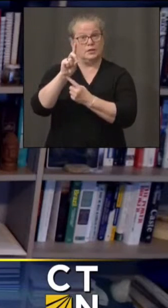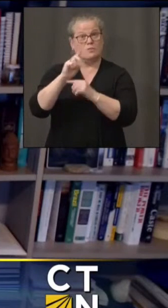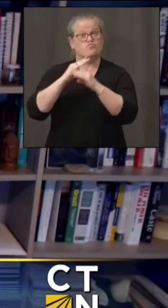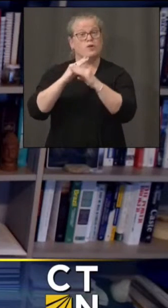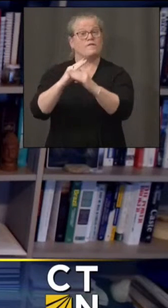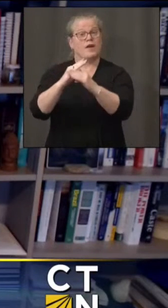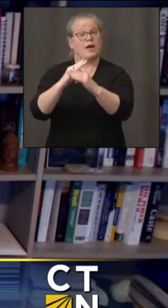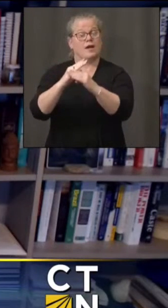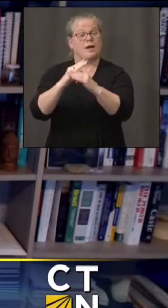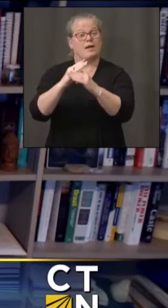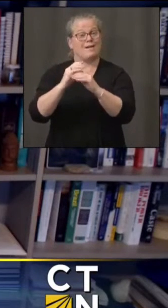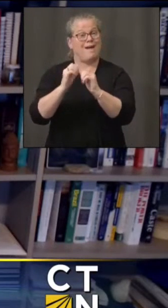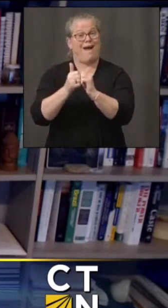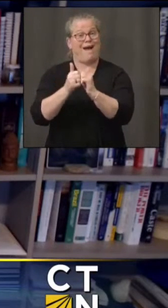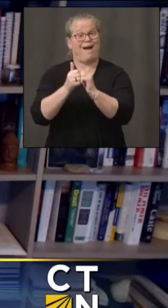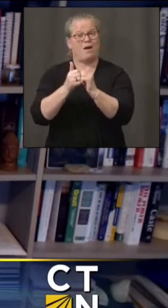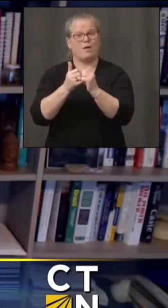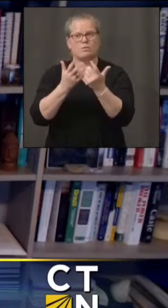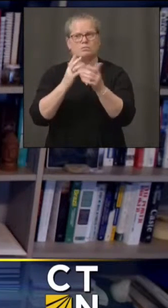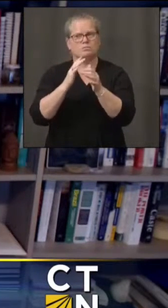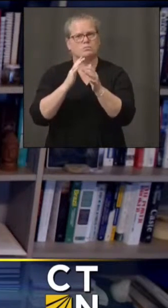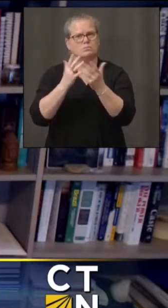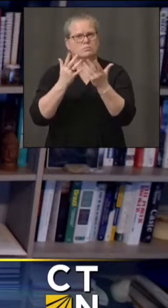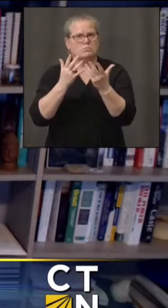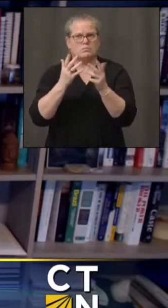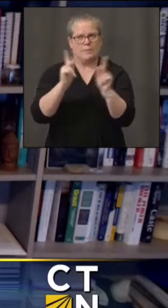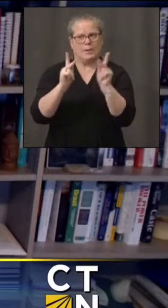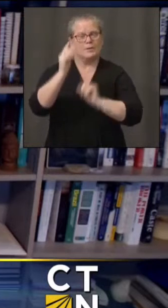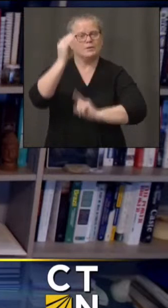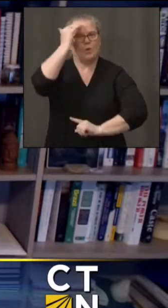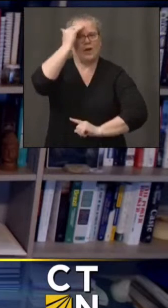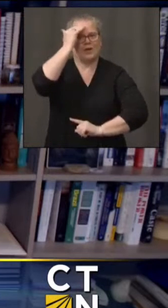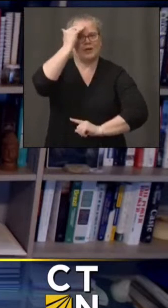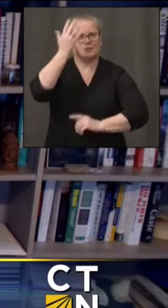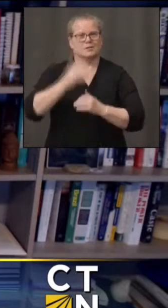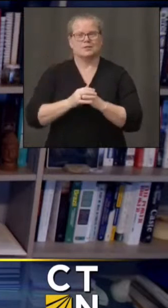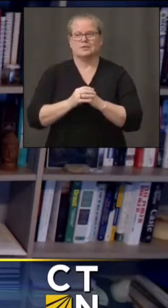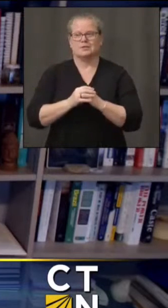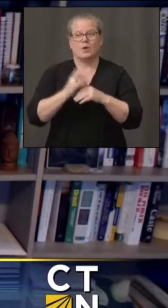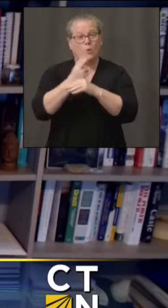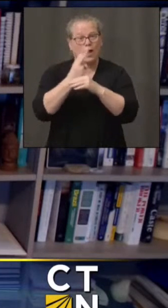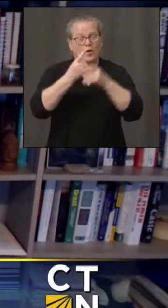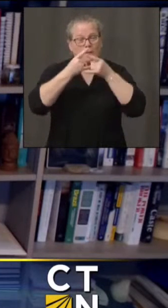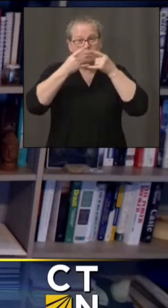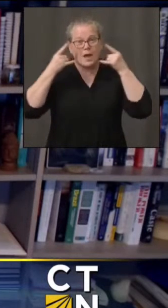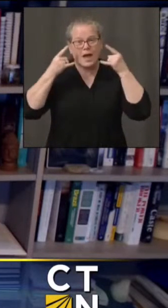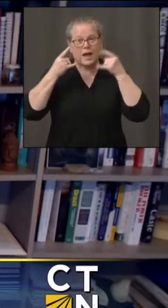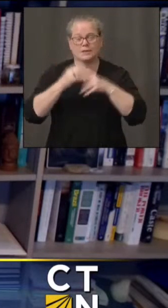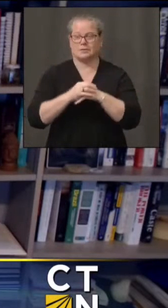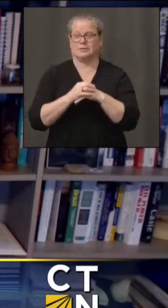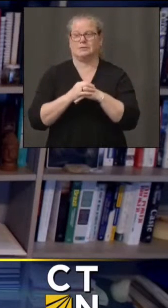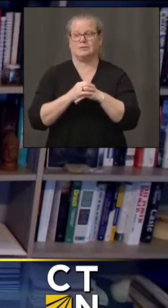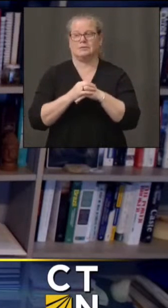citizens, and their understanding, their awareness of face mask use and